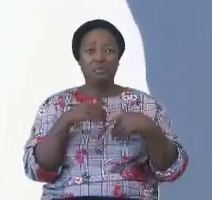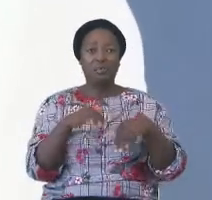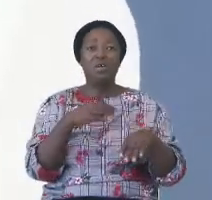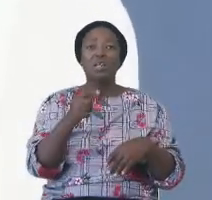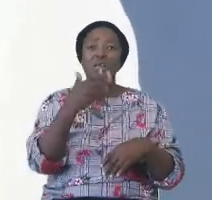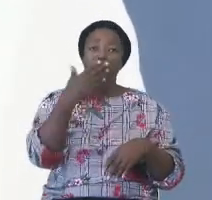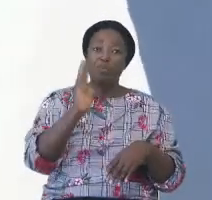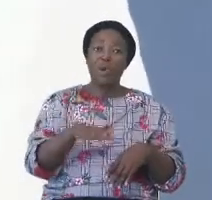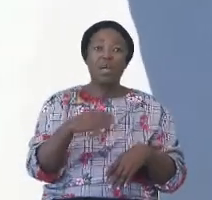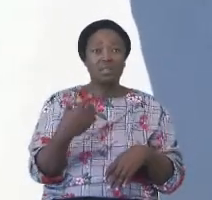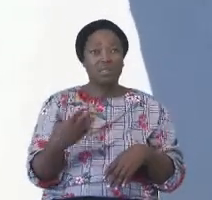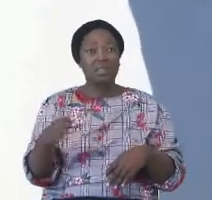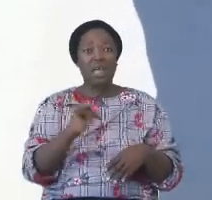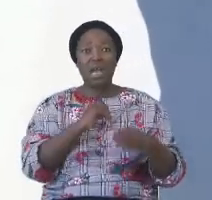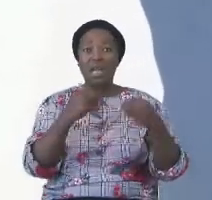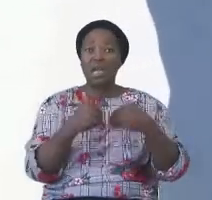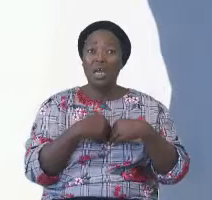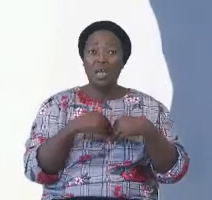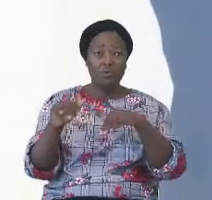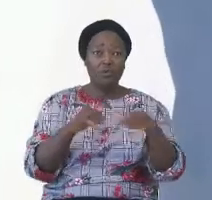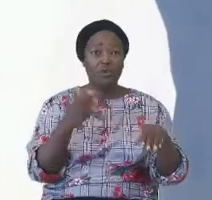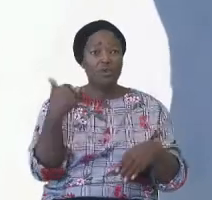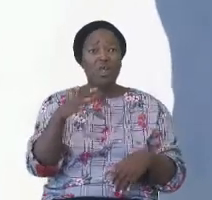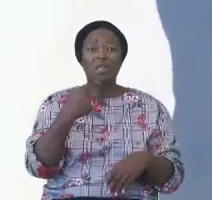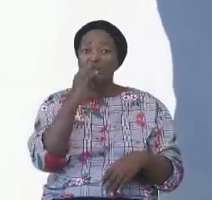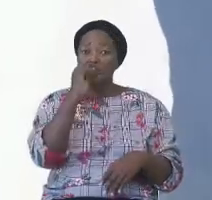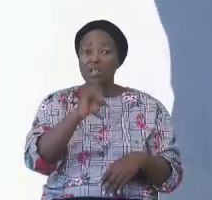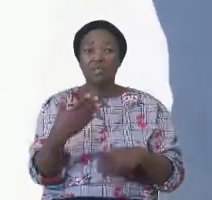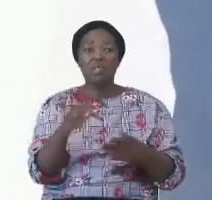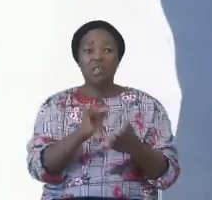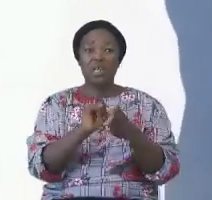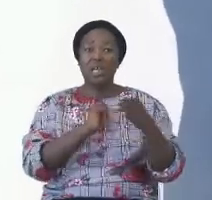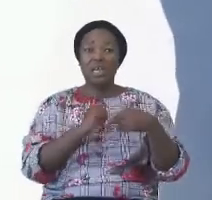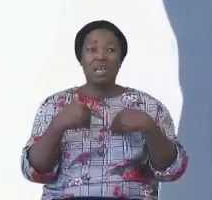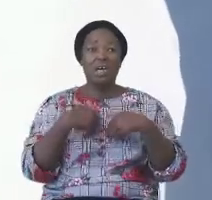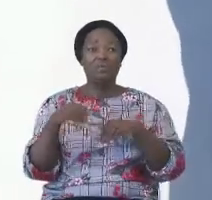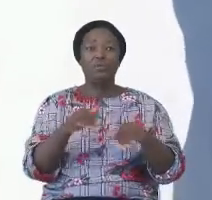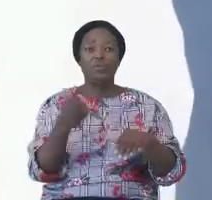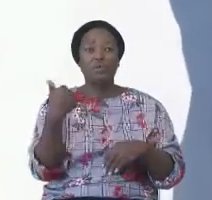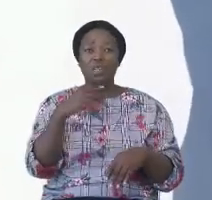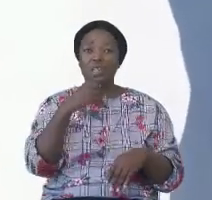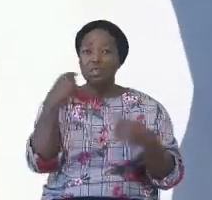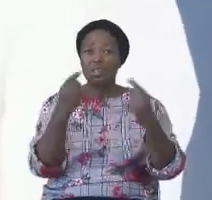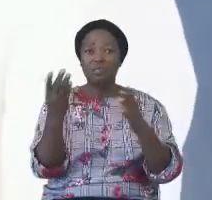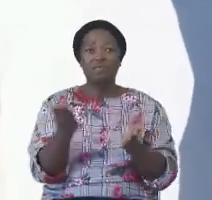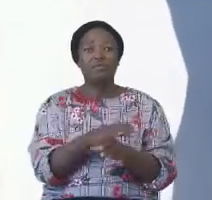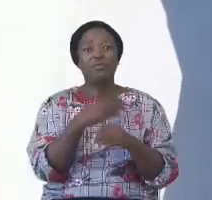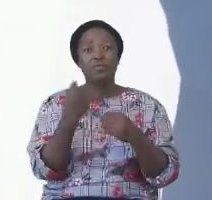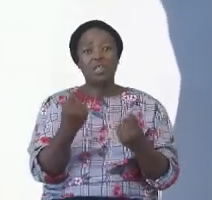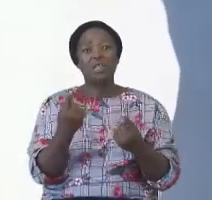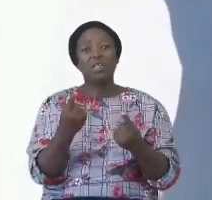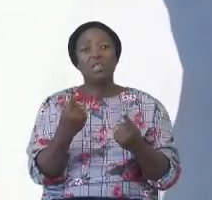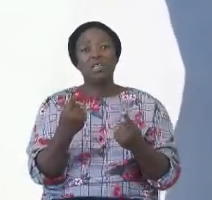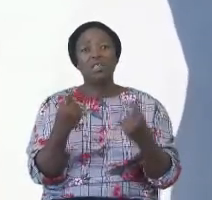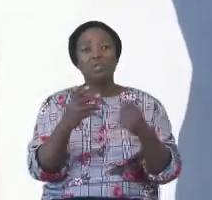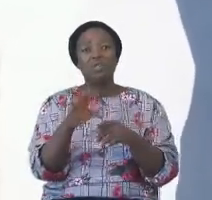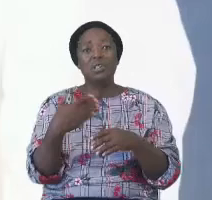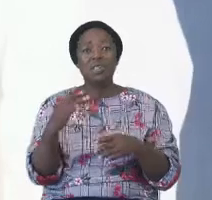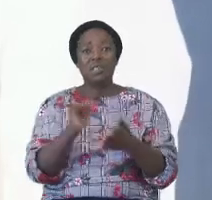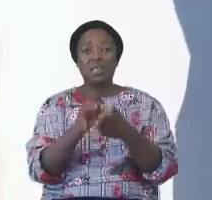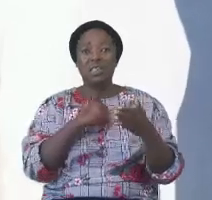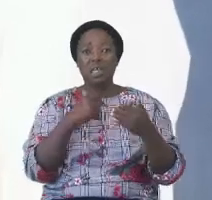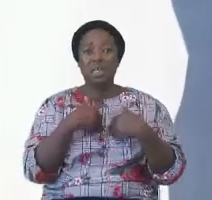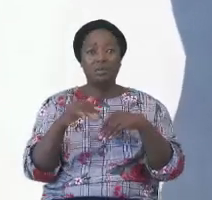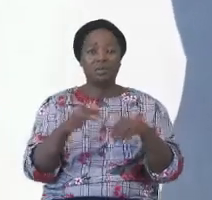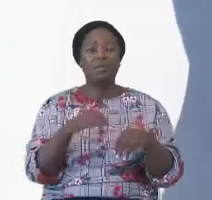upon whatever good thing i've done the bad thing i have done the evil sin i have